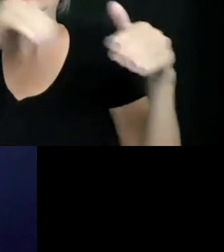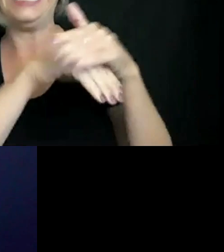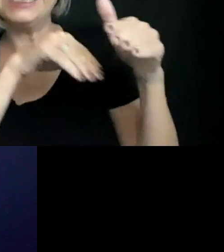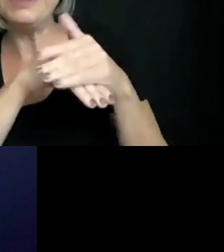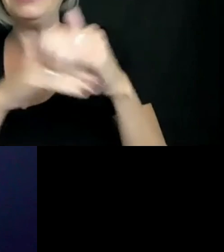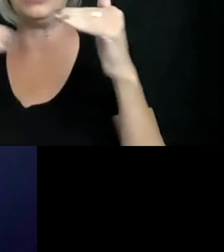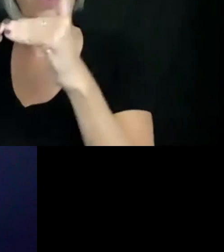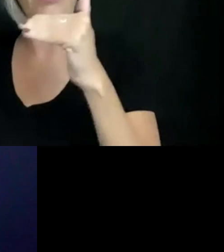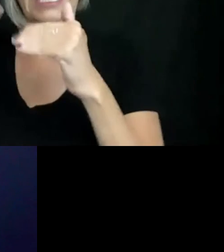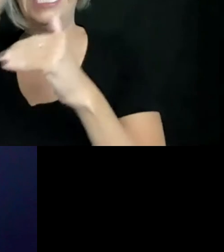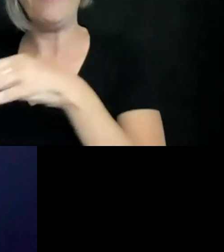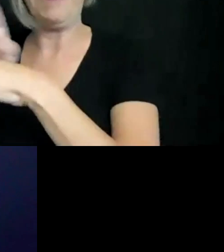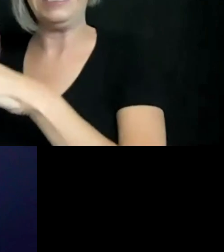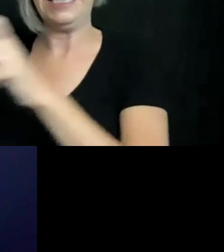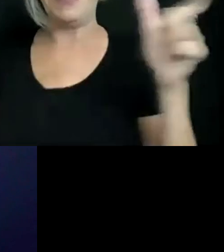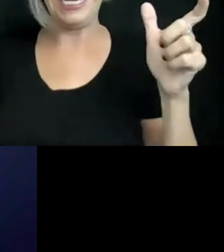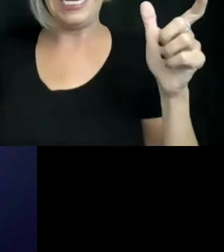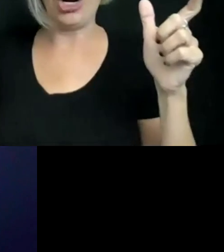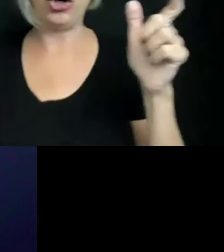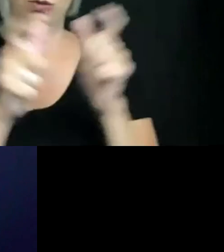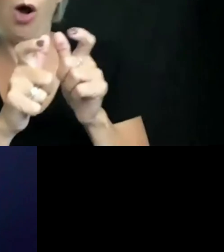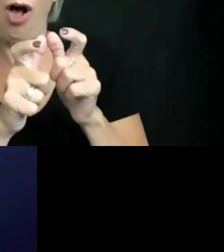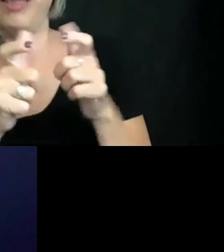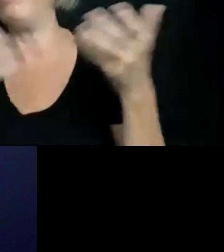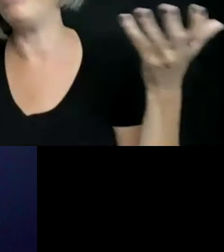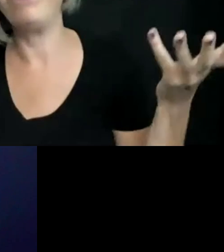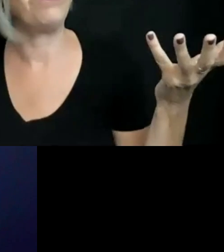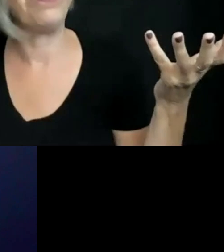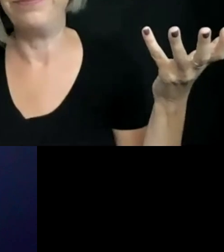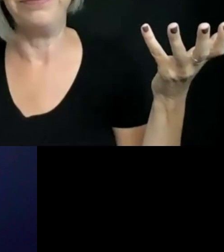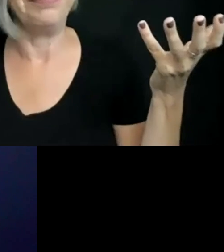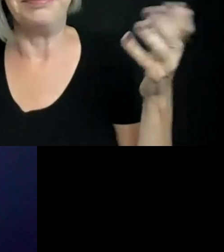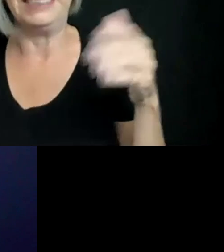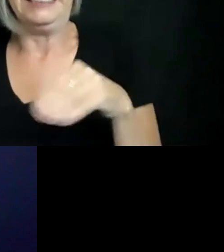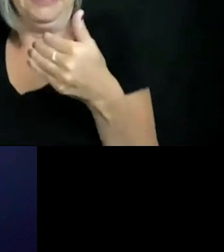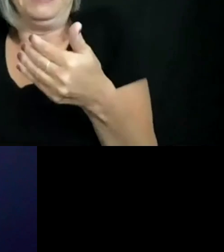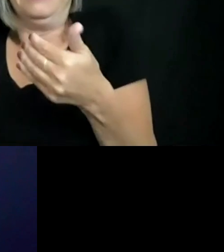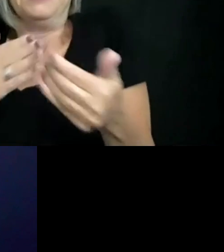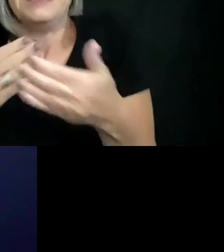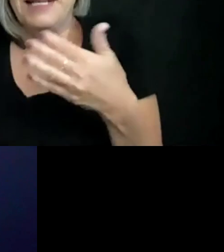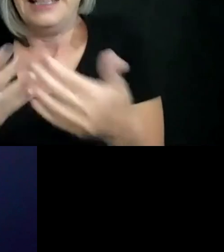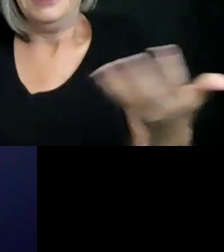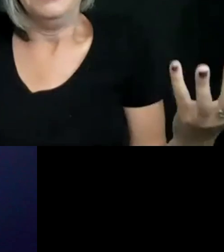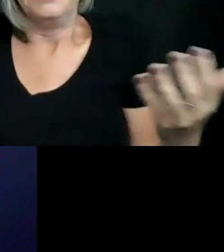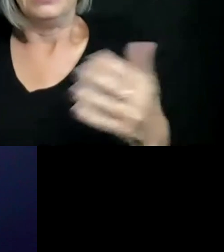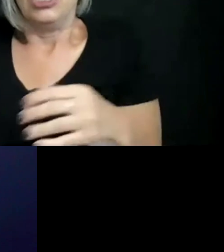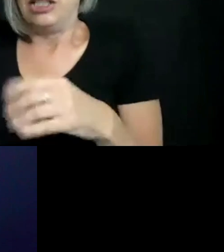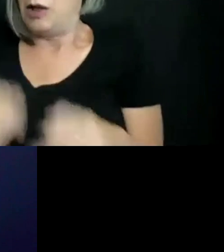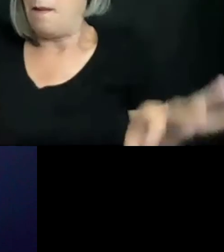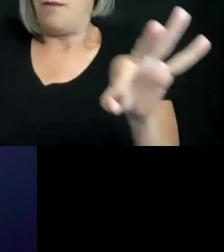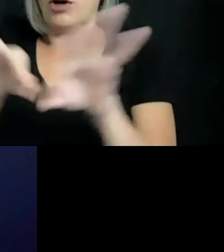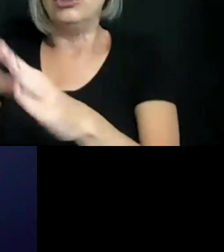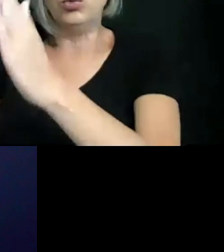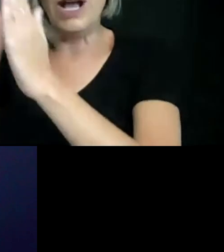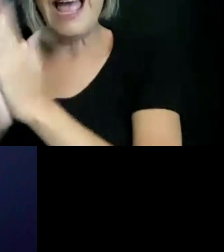that accessibility. We want to make sure we're providing accessibility, equality, whether your organization is small or